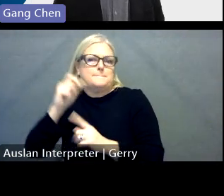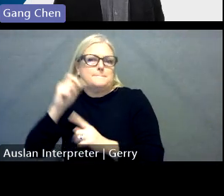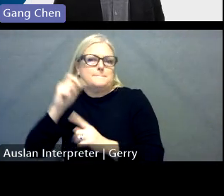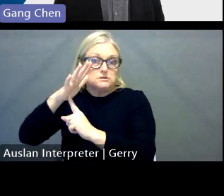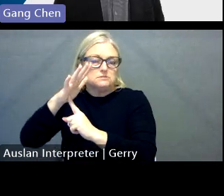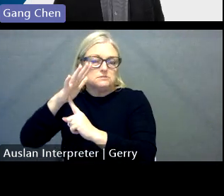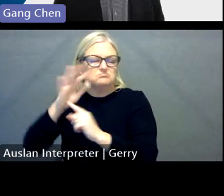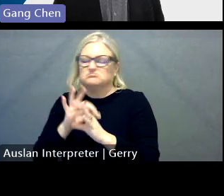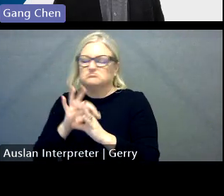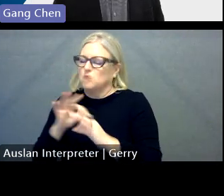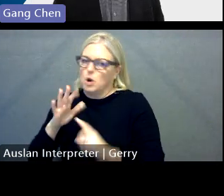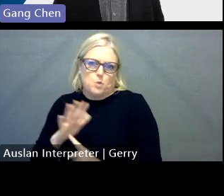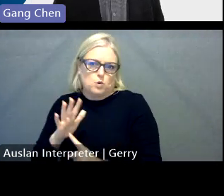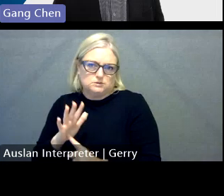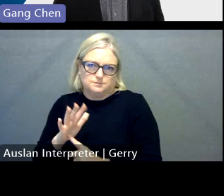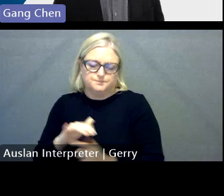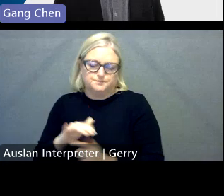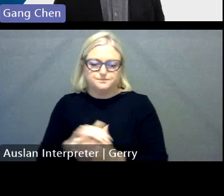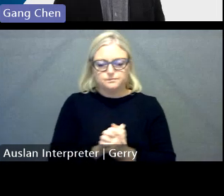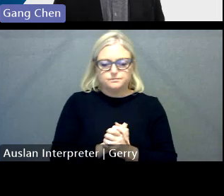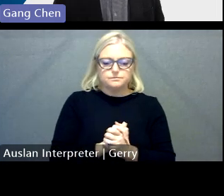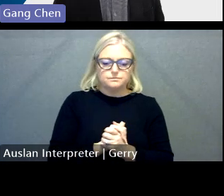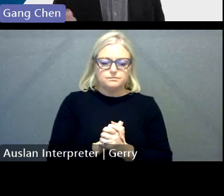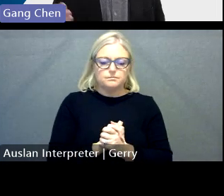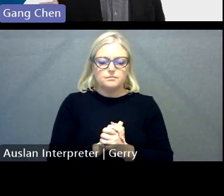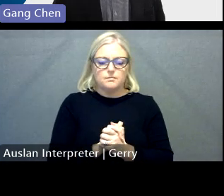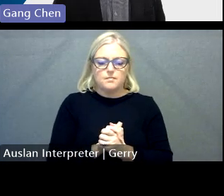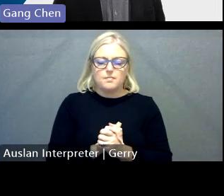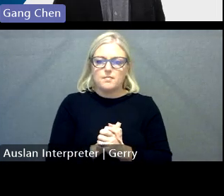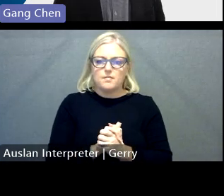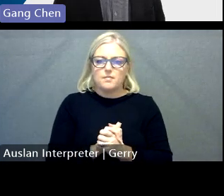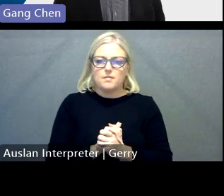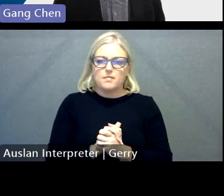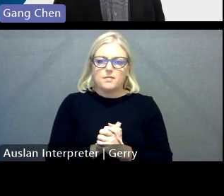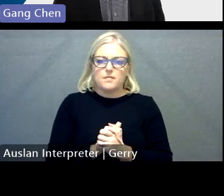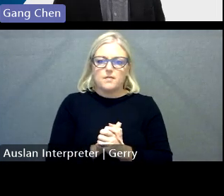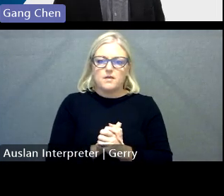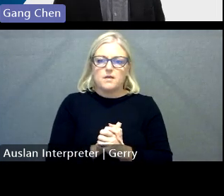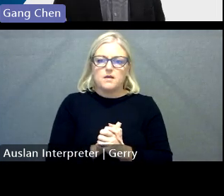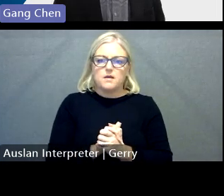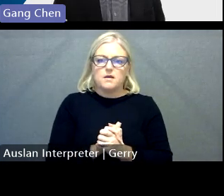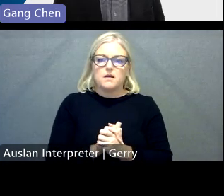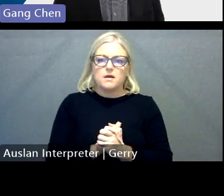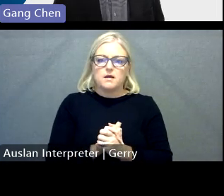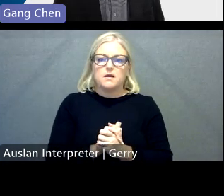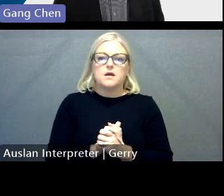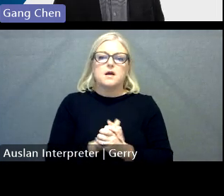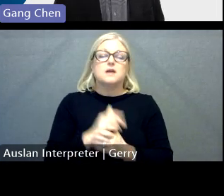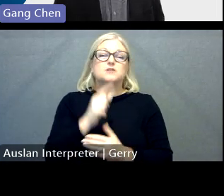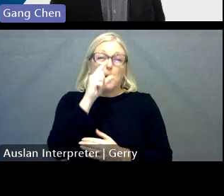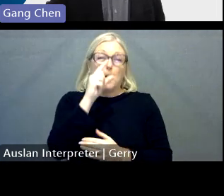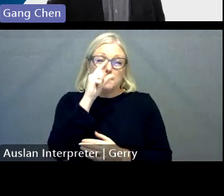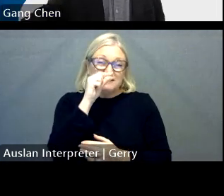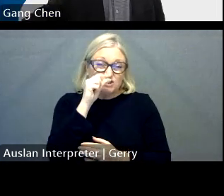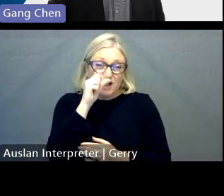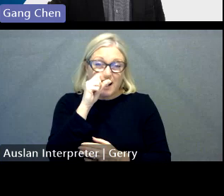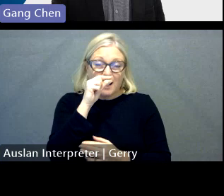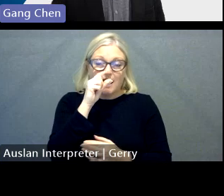On the other hand, it will potentially increase the length of the survey, so potentially response burden.